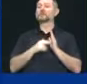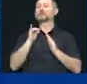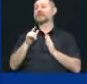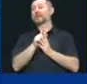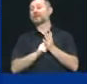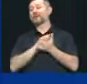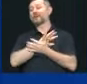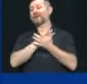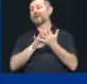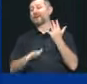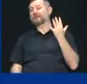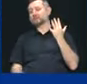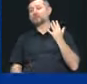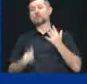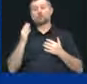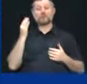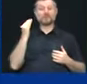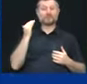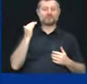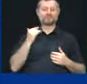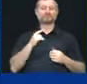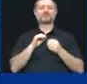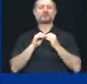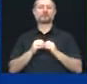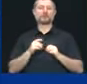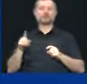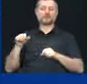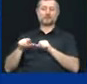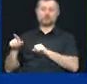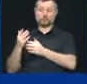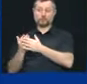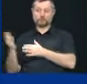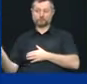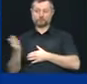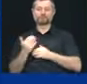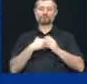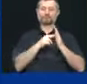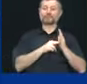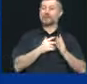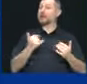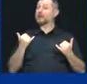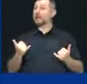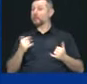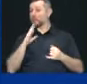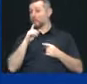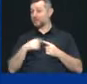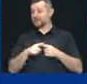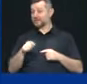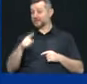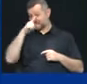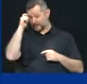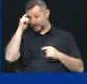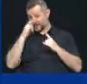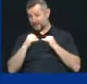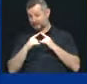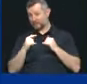We have a disconnect right now between the school guidance and the camp guidance. You send your child to camp, they don't